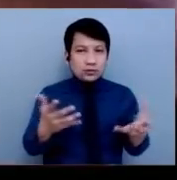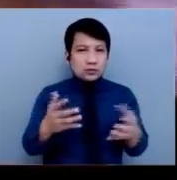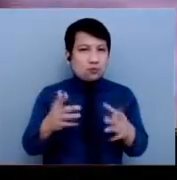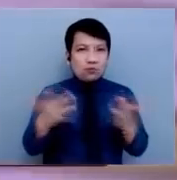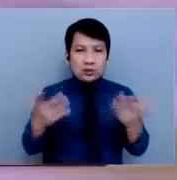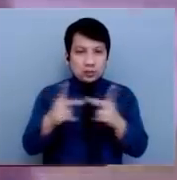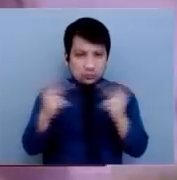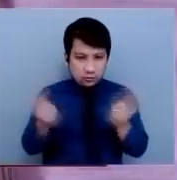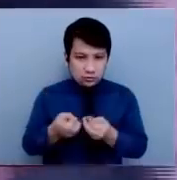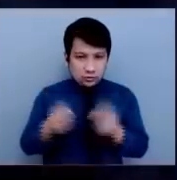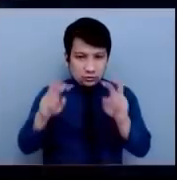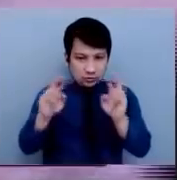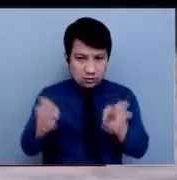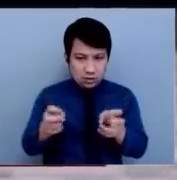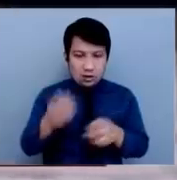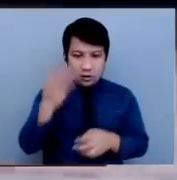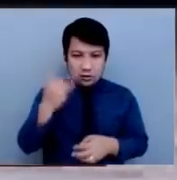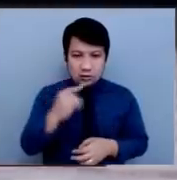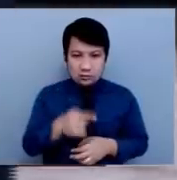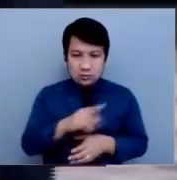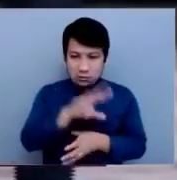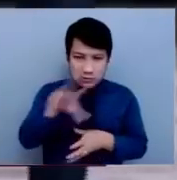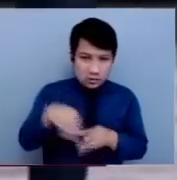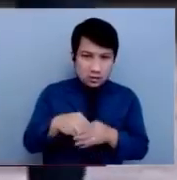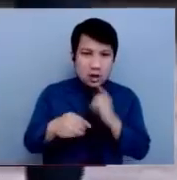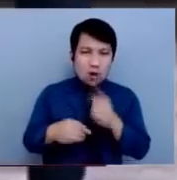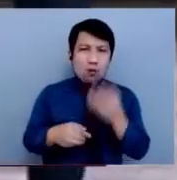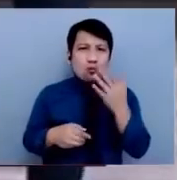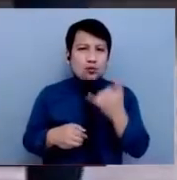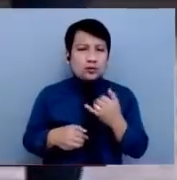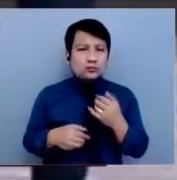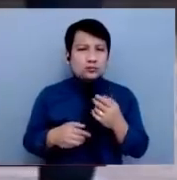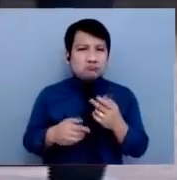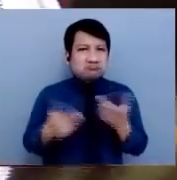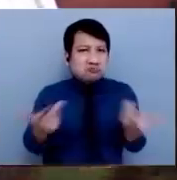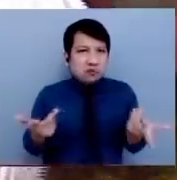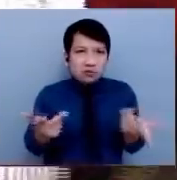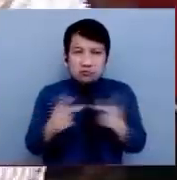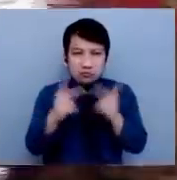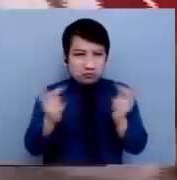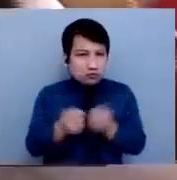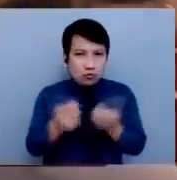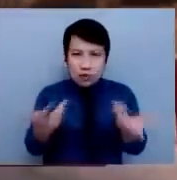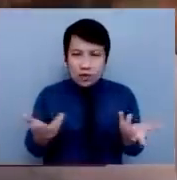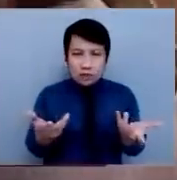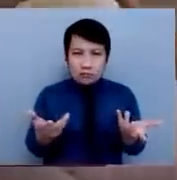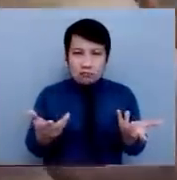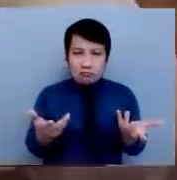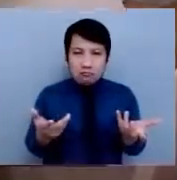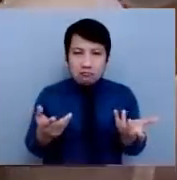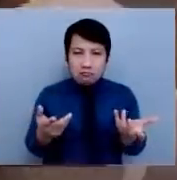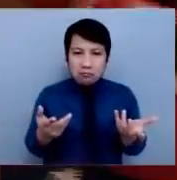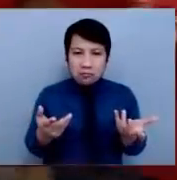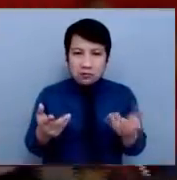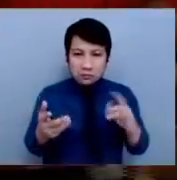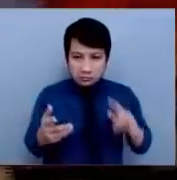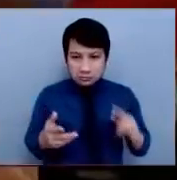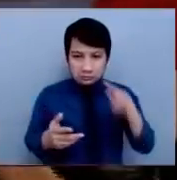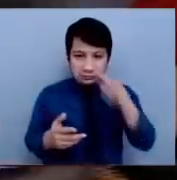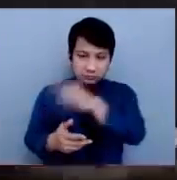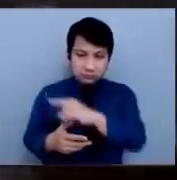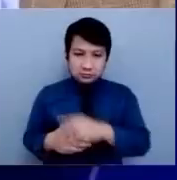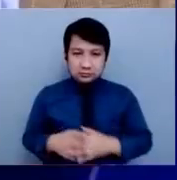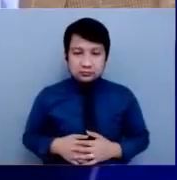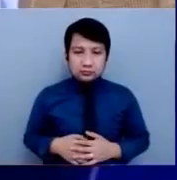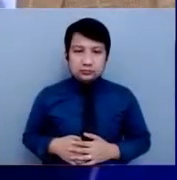yun ang issue. Bakit, yes, bakit nasabi na hindi na siya public officer? Kaya hindi na siya saklaw? Yes, dahil sir, daw umalis siya ng bangka. Yes, sir. Which is also